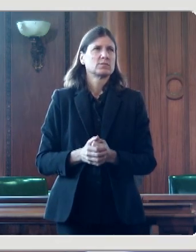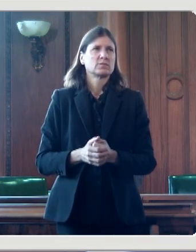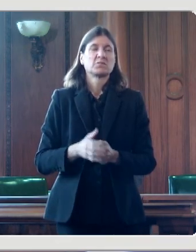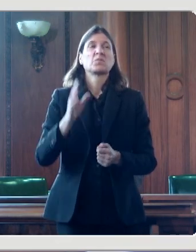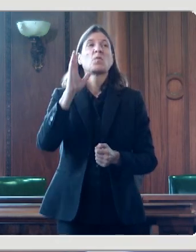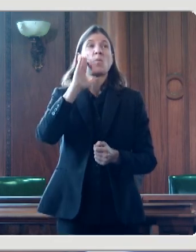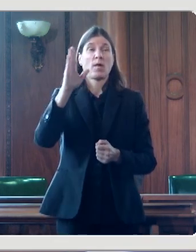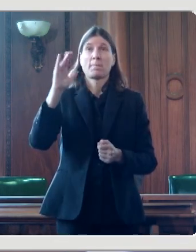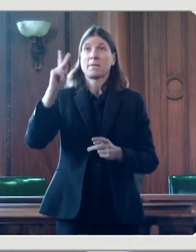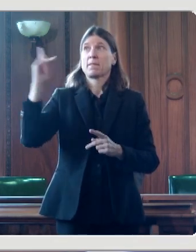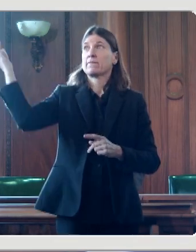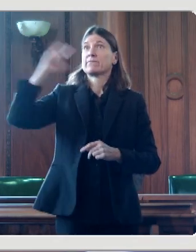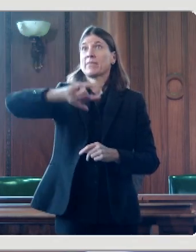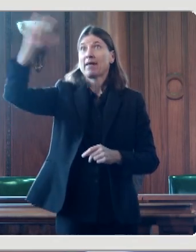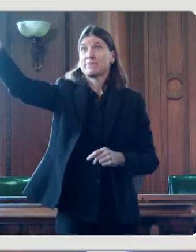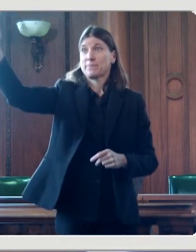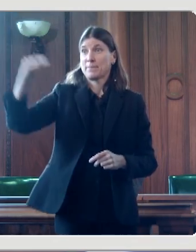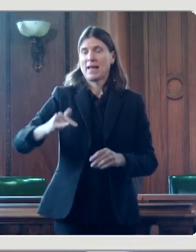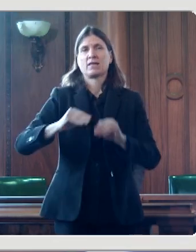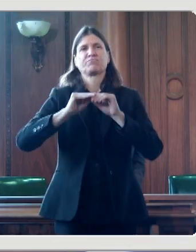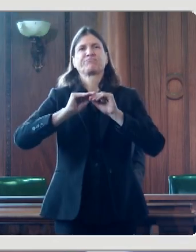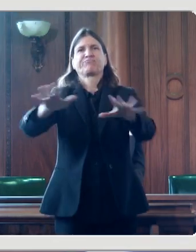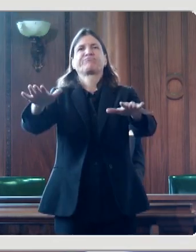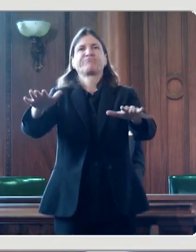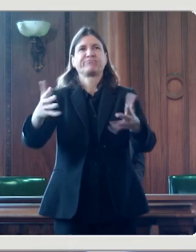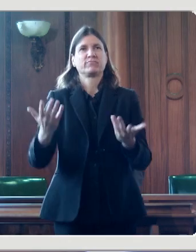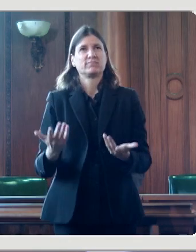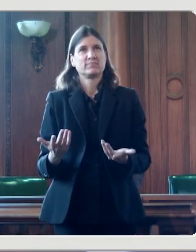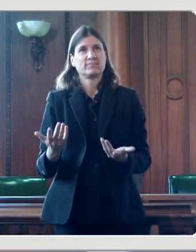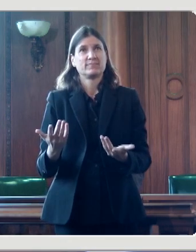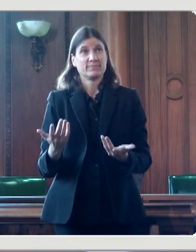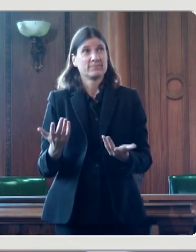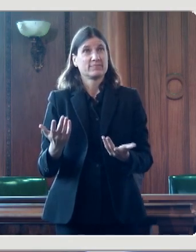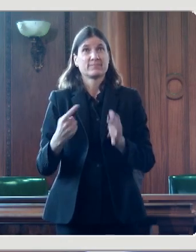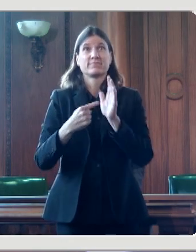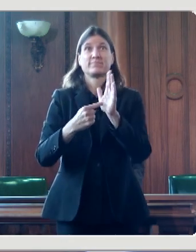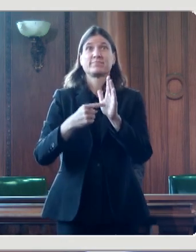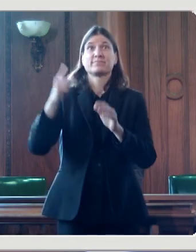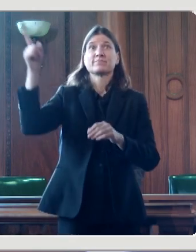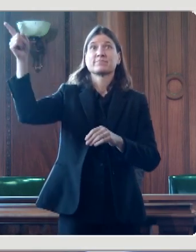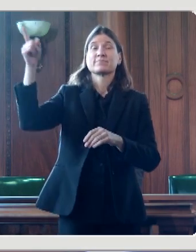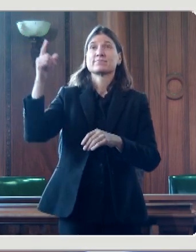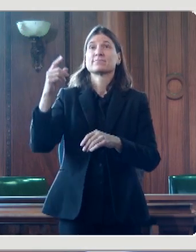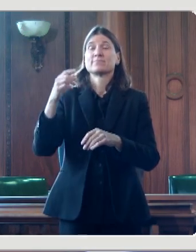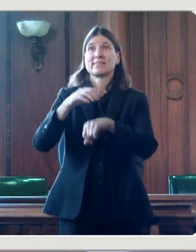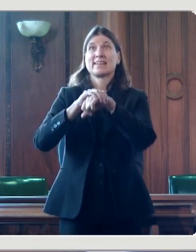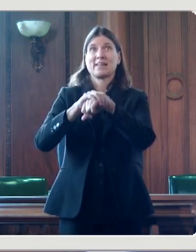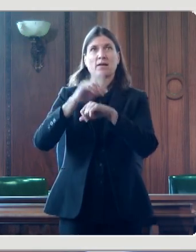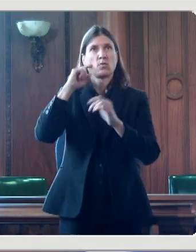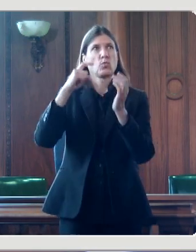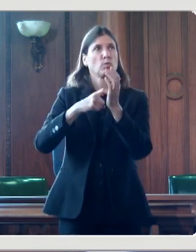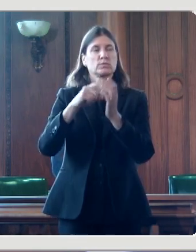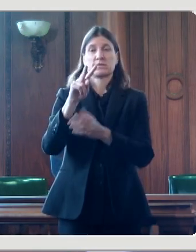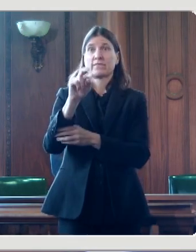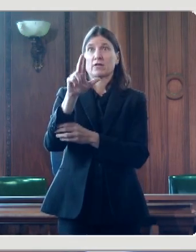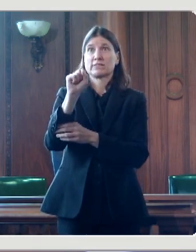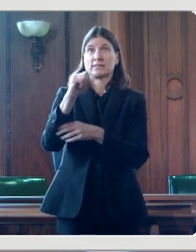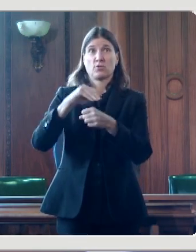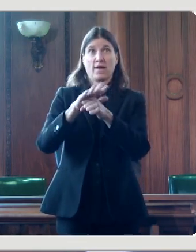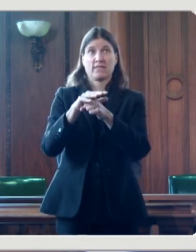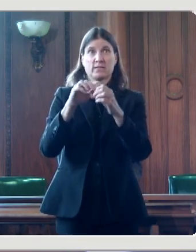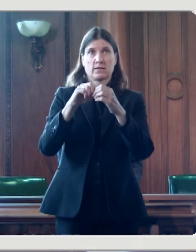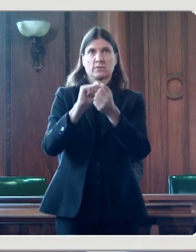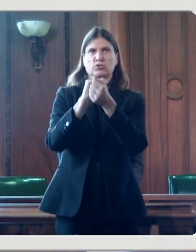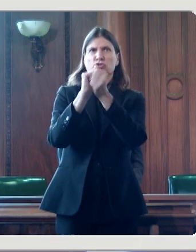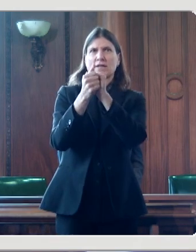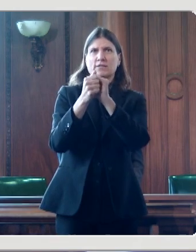new coronavirus variants that appear to be more infectious, as mentioned, have been found in at least 3 states